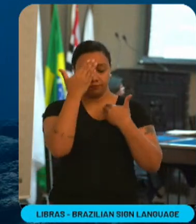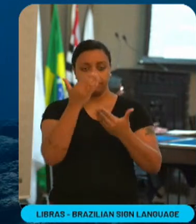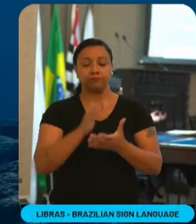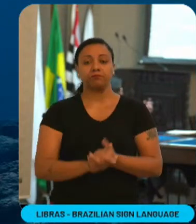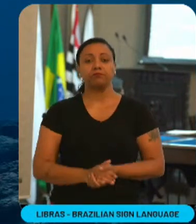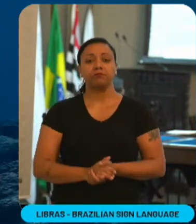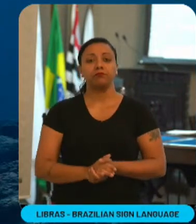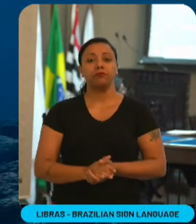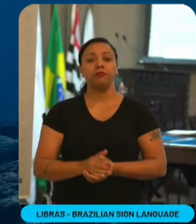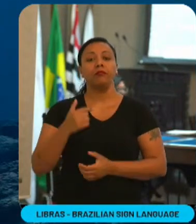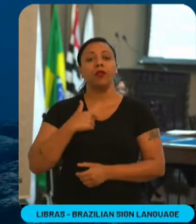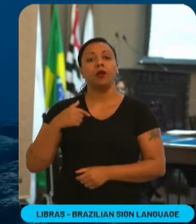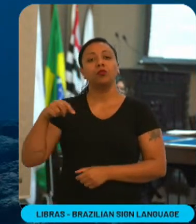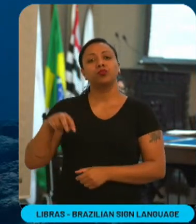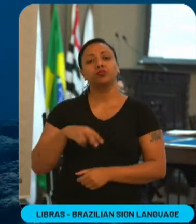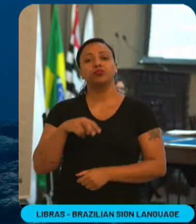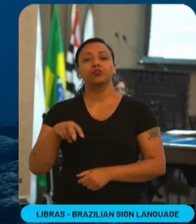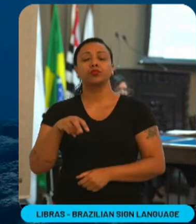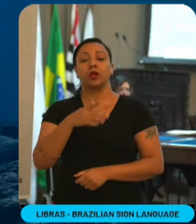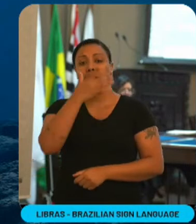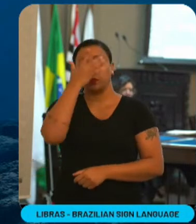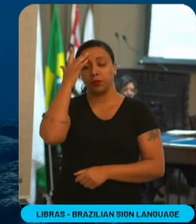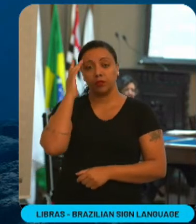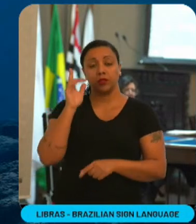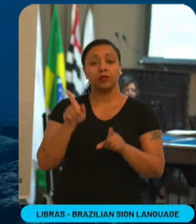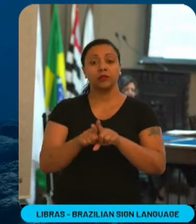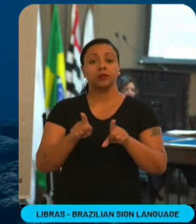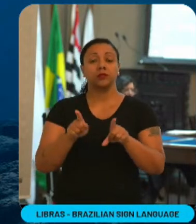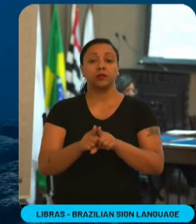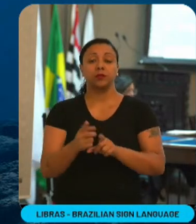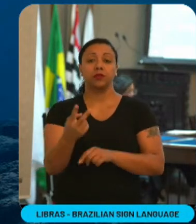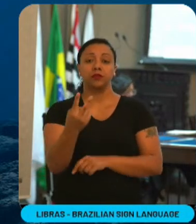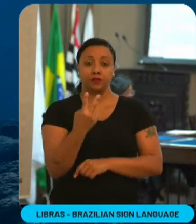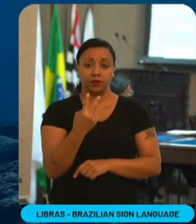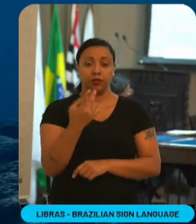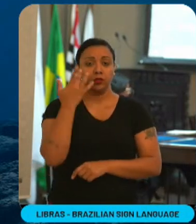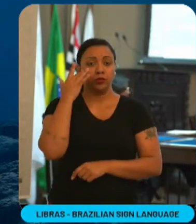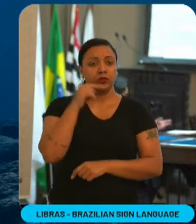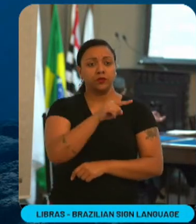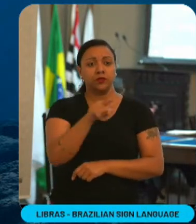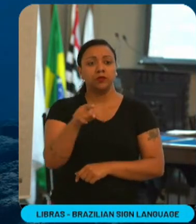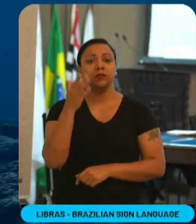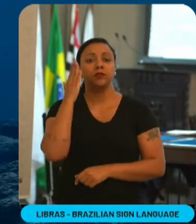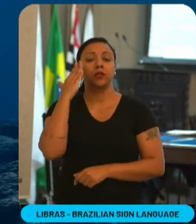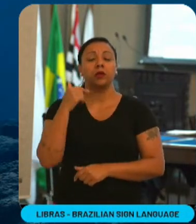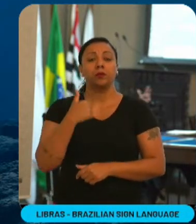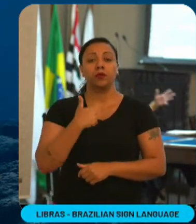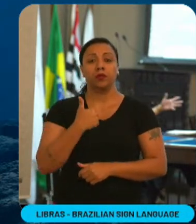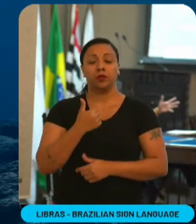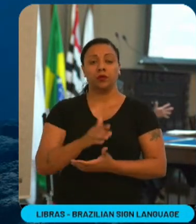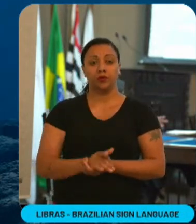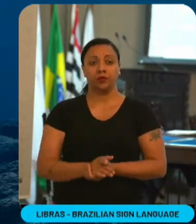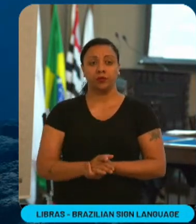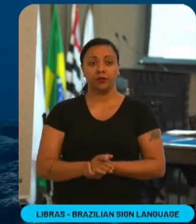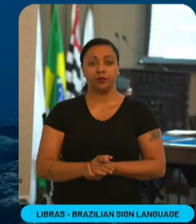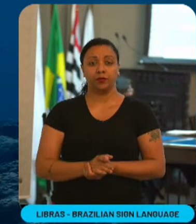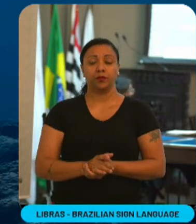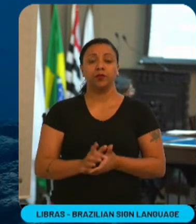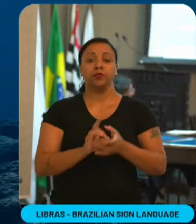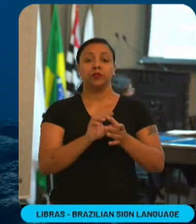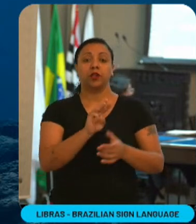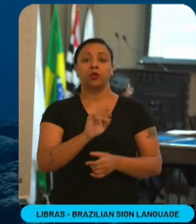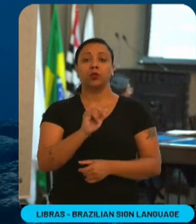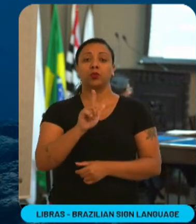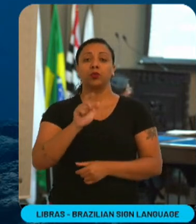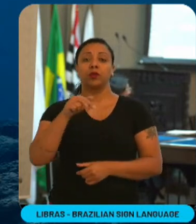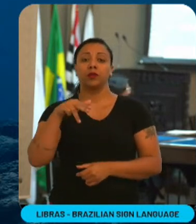there are a lot of things to say, but for those that are also attending, I don't know if you know,